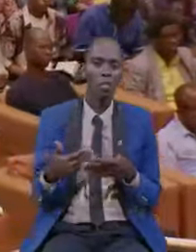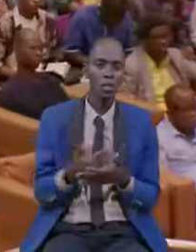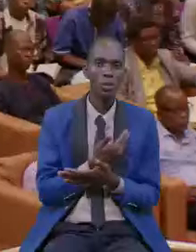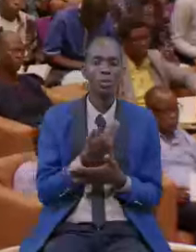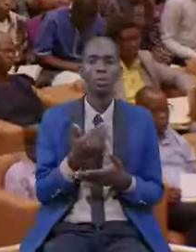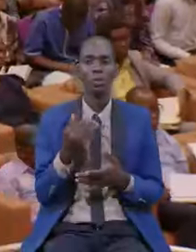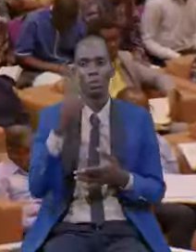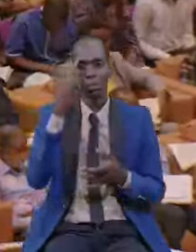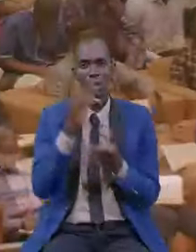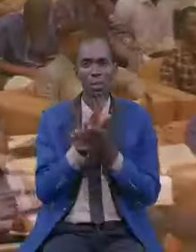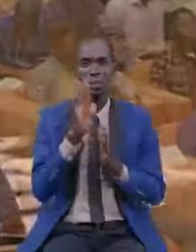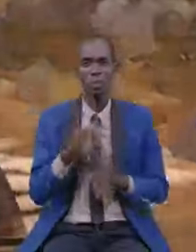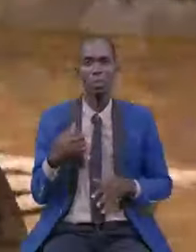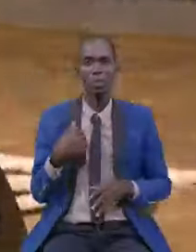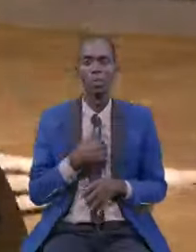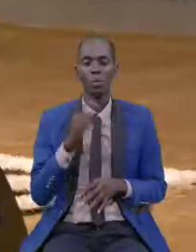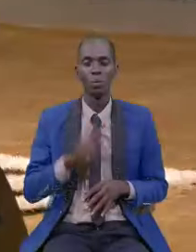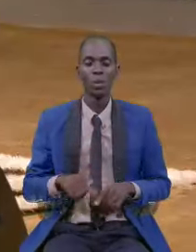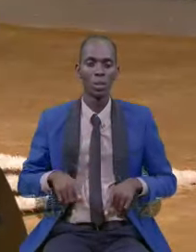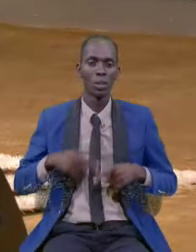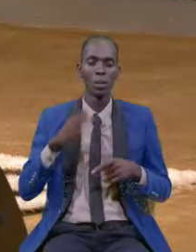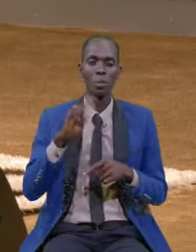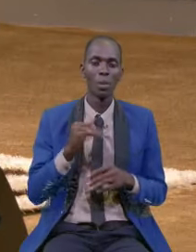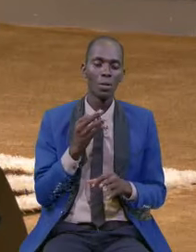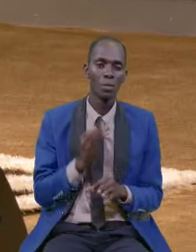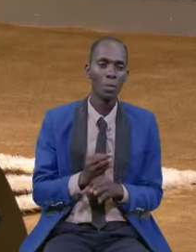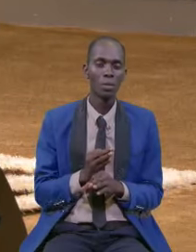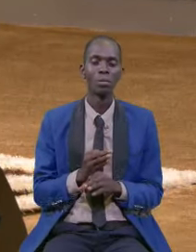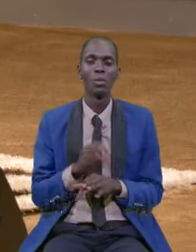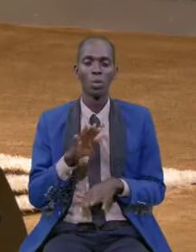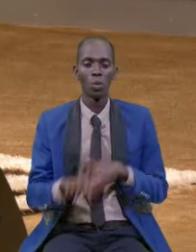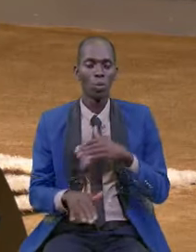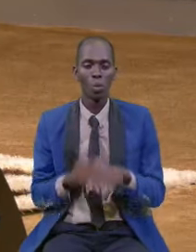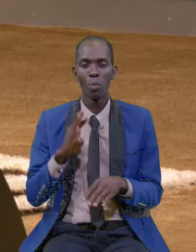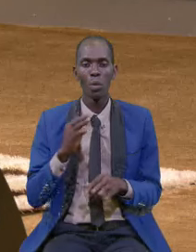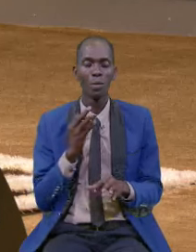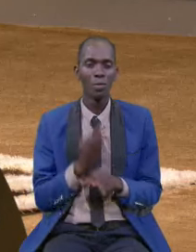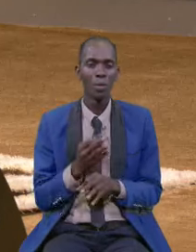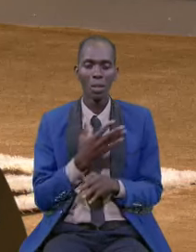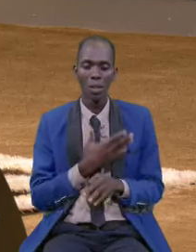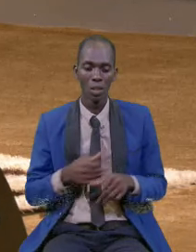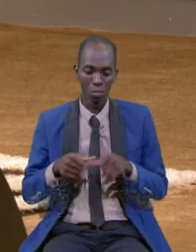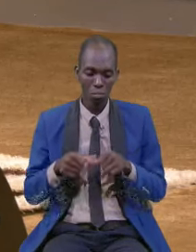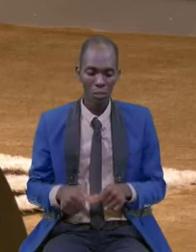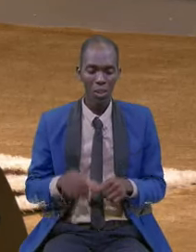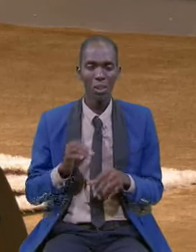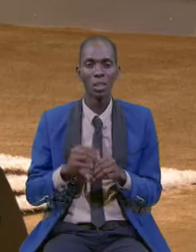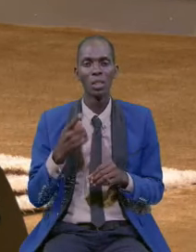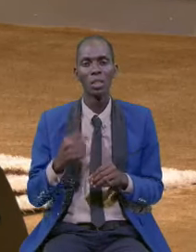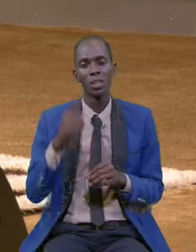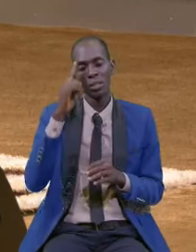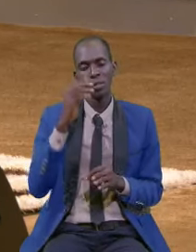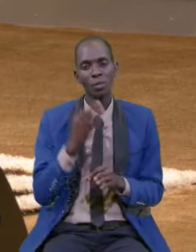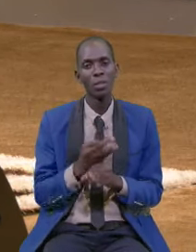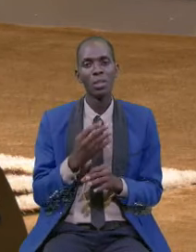by faith, walk by faith, abide in the faith, and do everything.